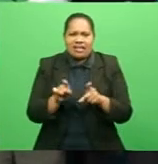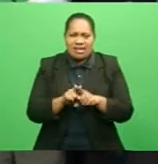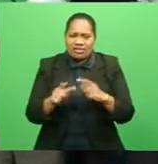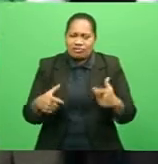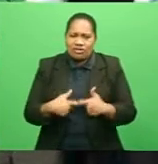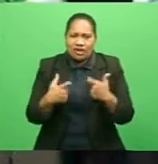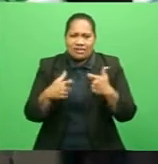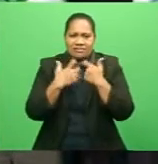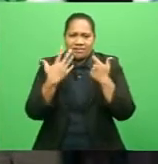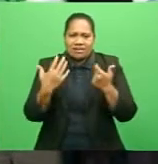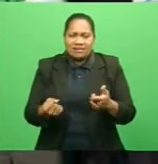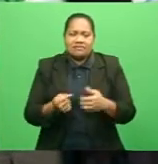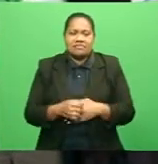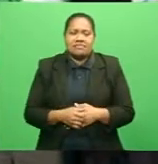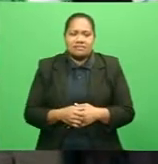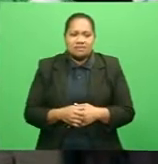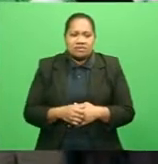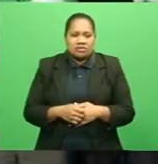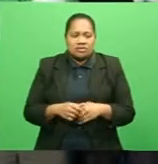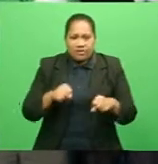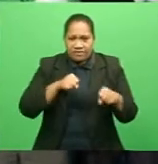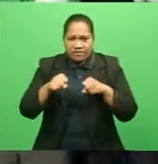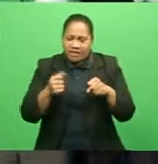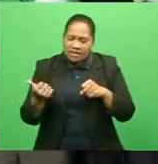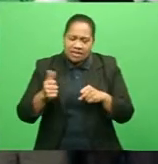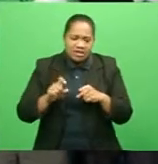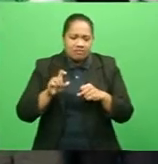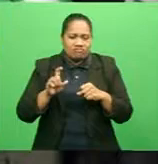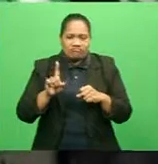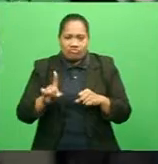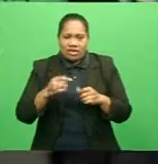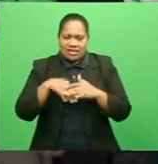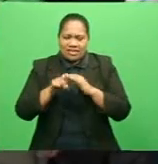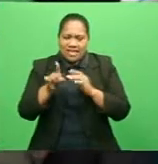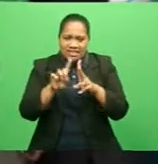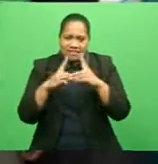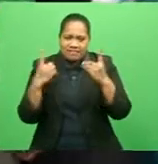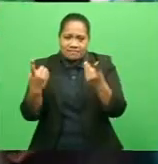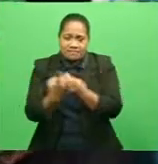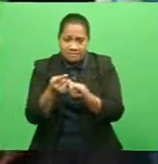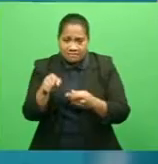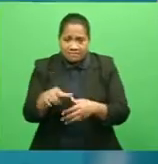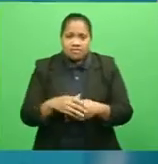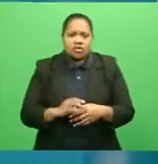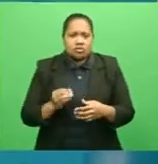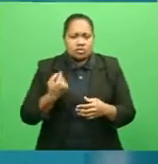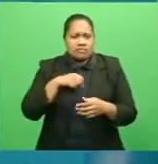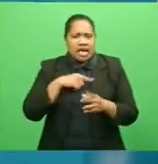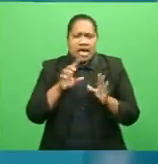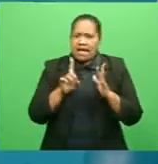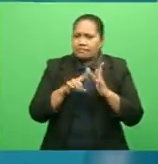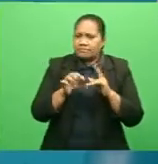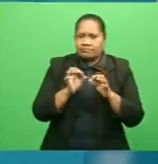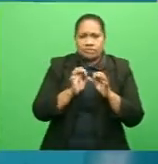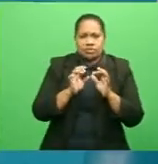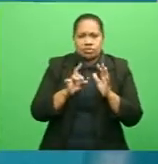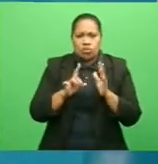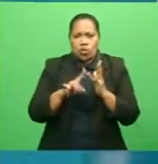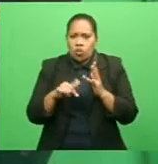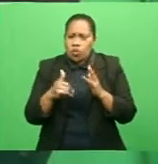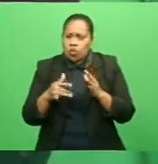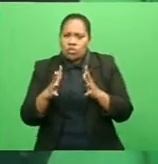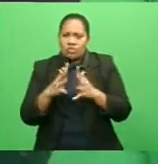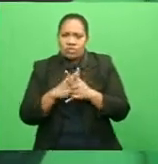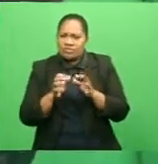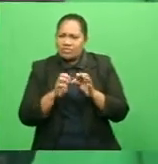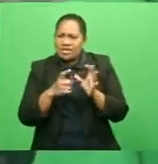welter to super middle, we'll fight anybody in the weight division. And we are gunning for probably an IBO or a WBA world title or